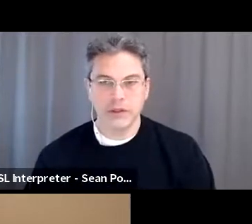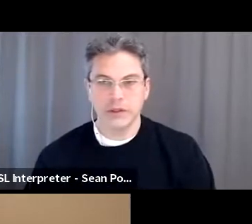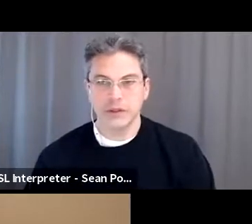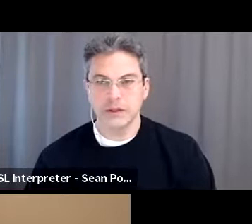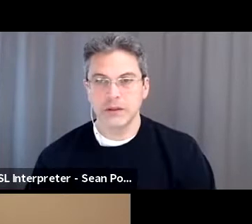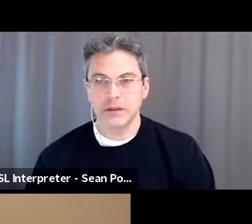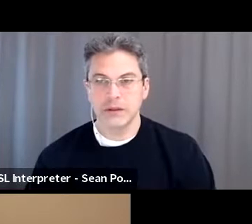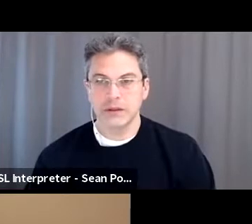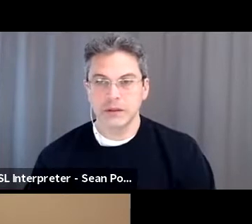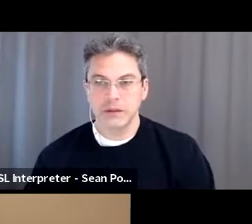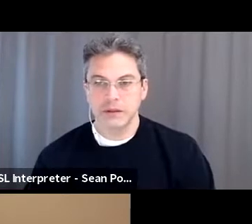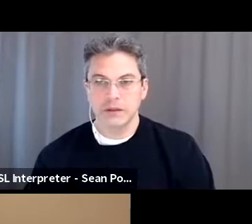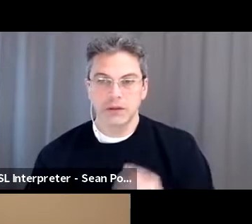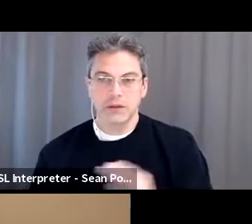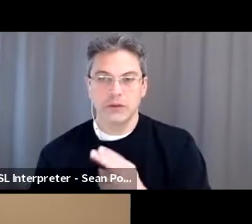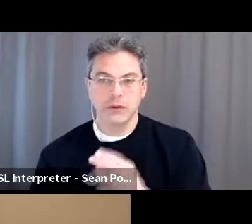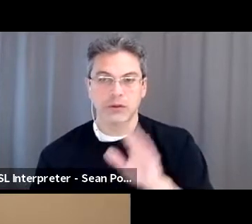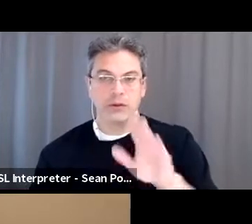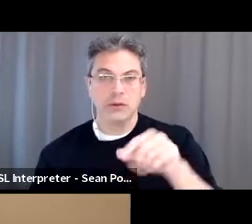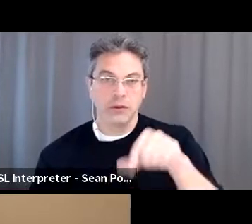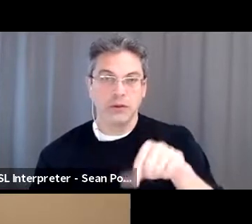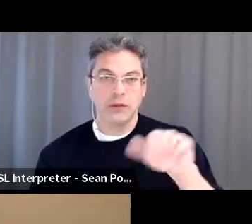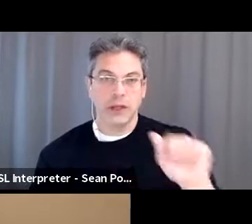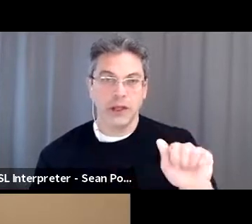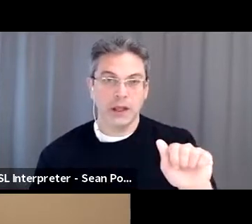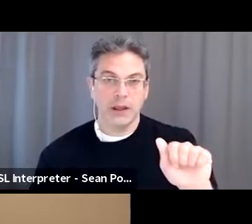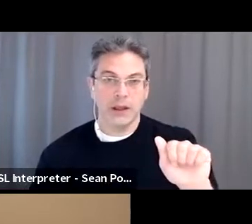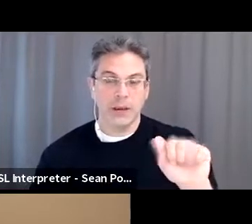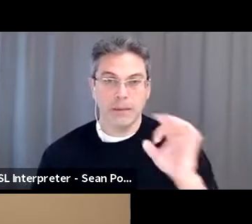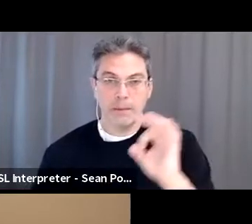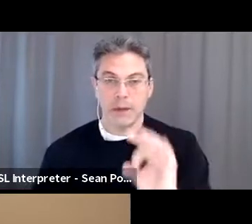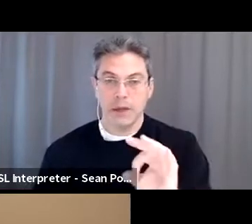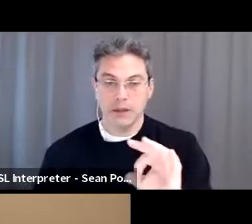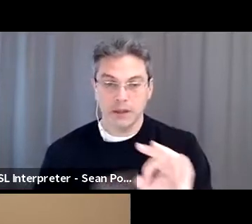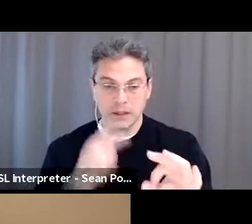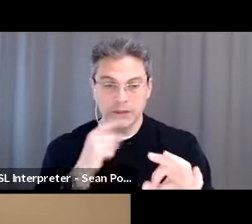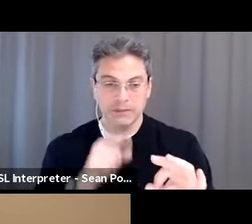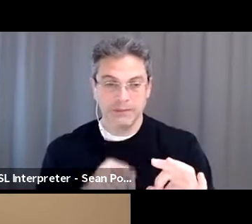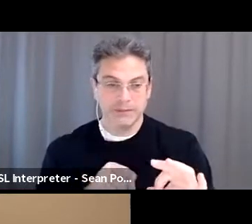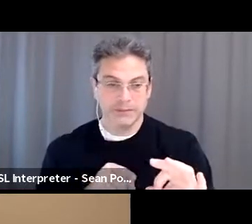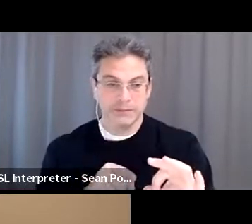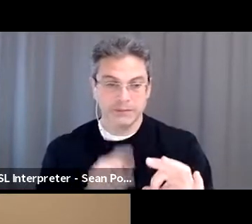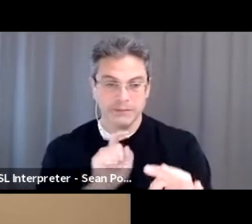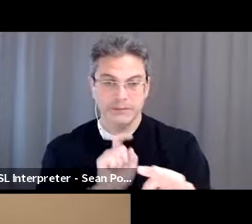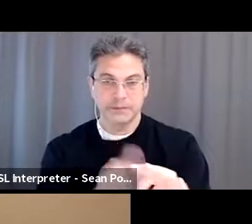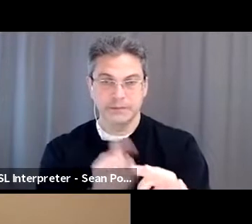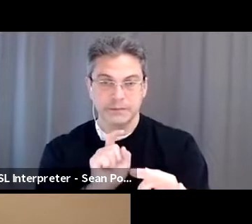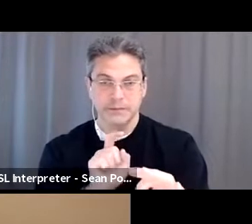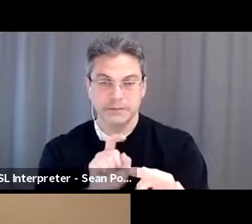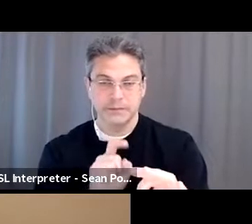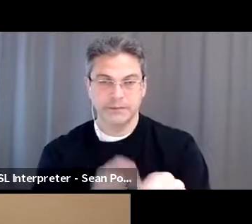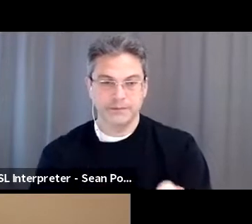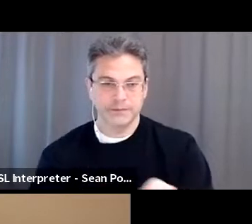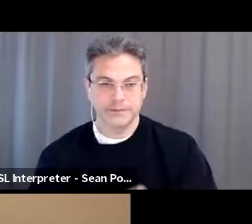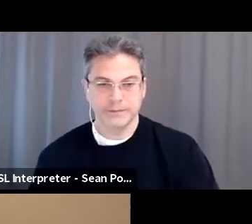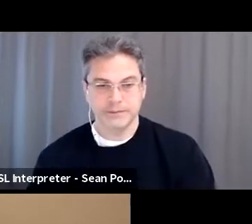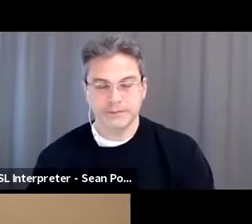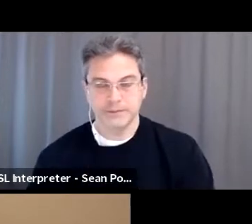use the Q&A button found on the pop-up bar at the bottom of your